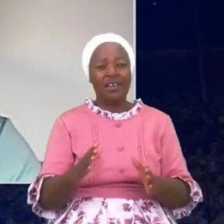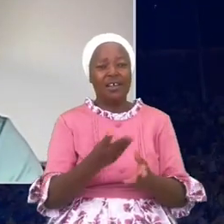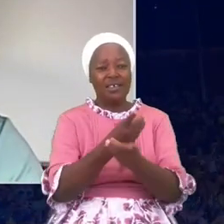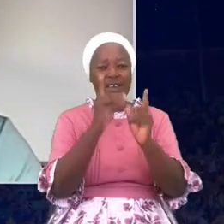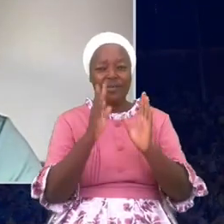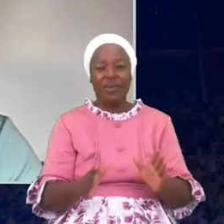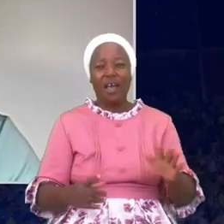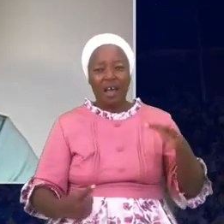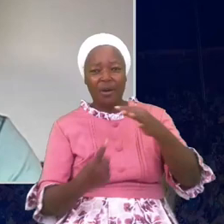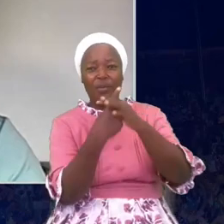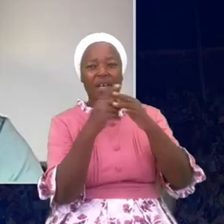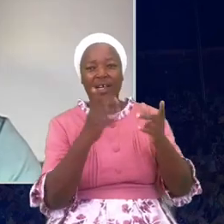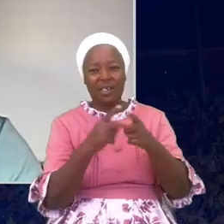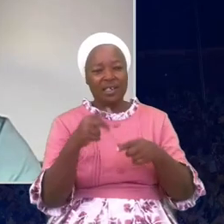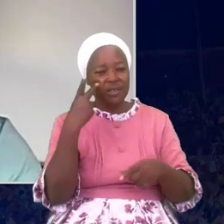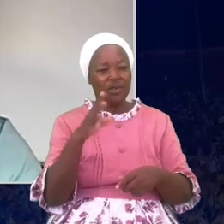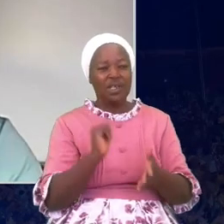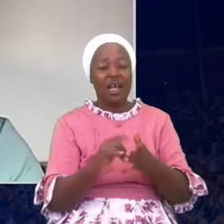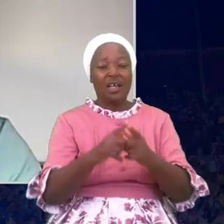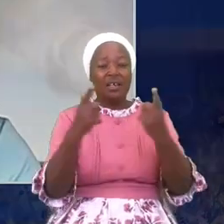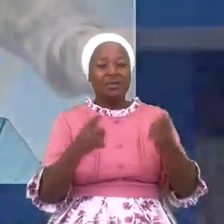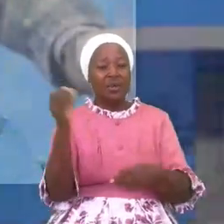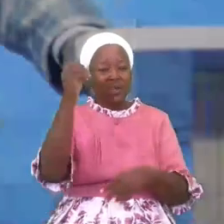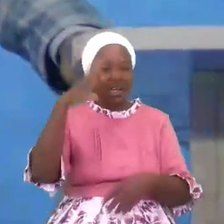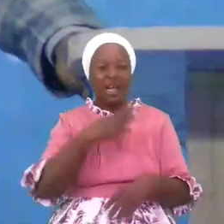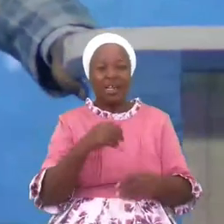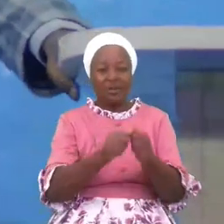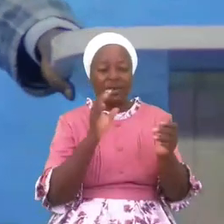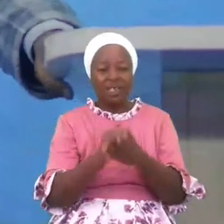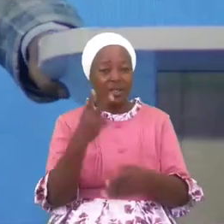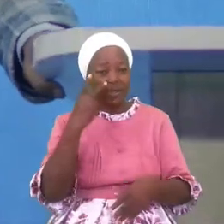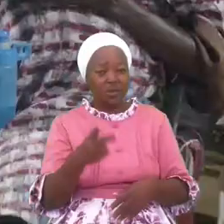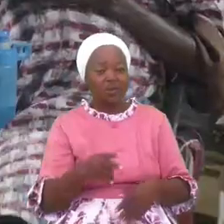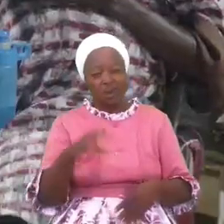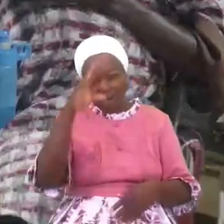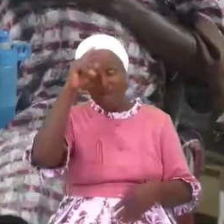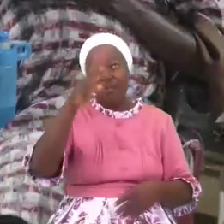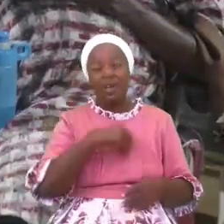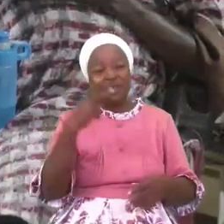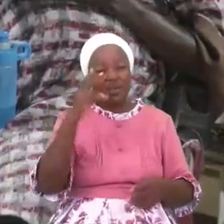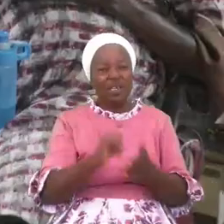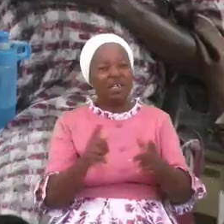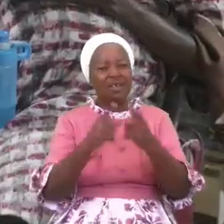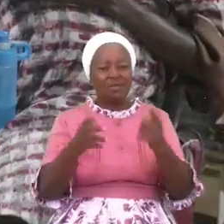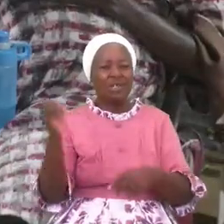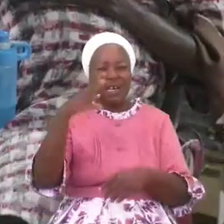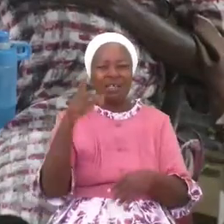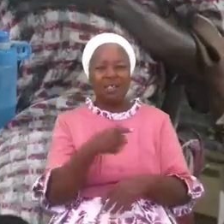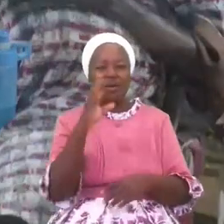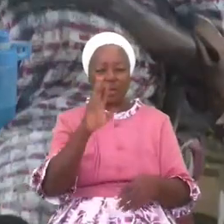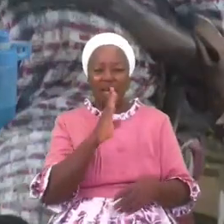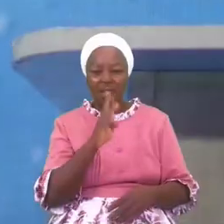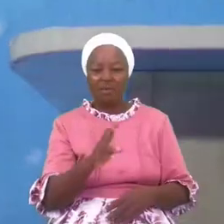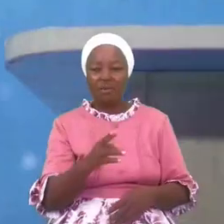that saw him and saw that great light, they were saved. You will see him tonight. Everyone that saw